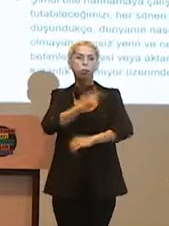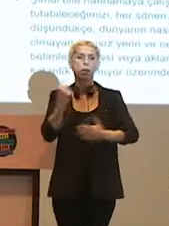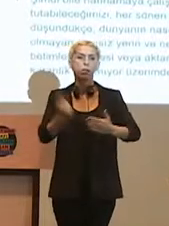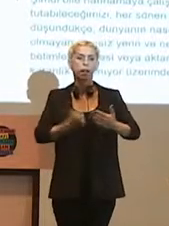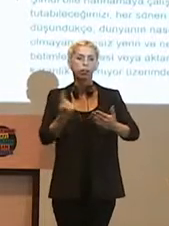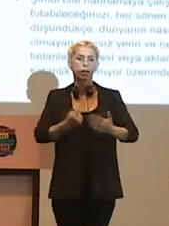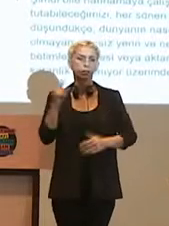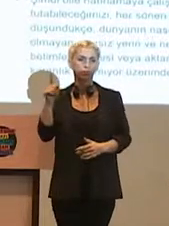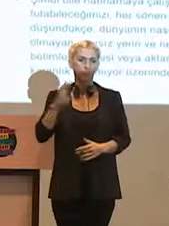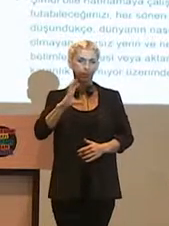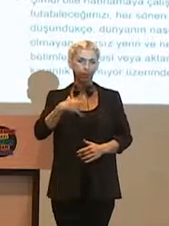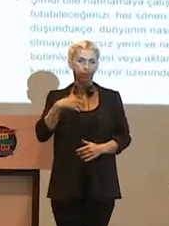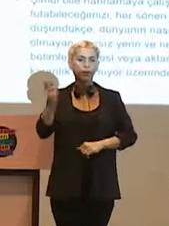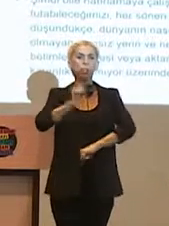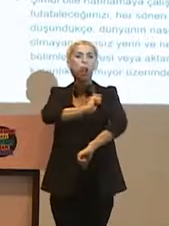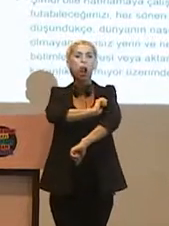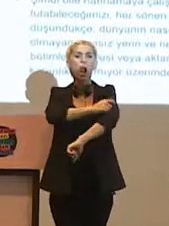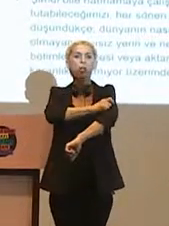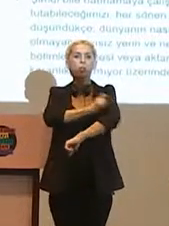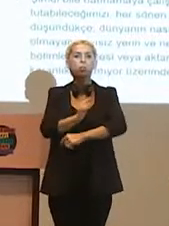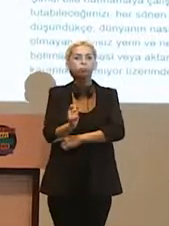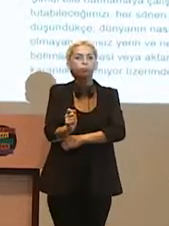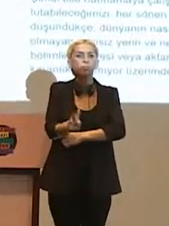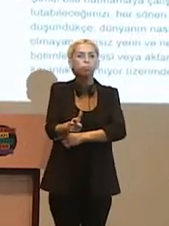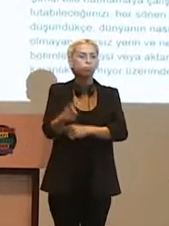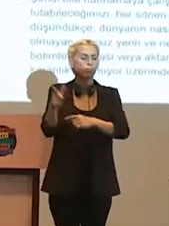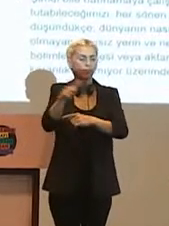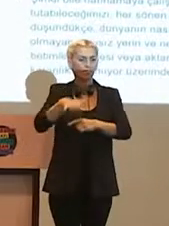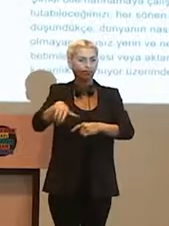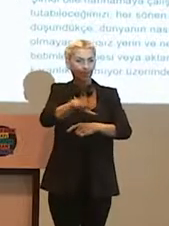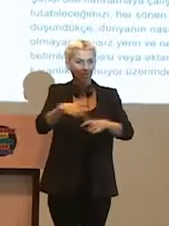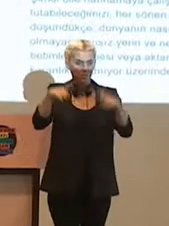literature church should be he's from germany